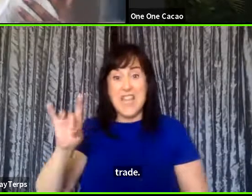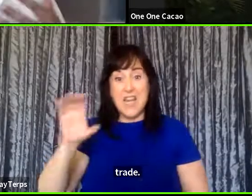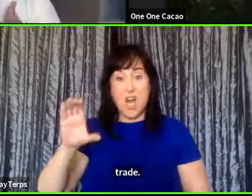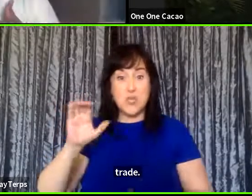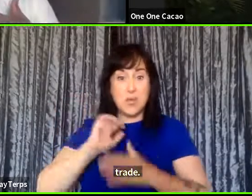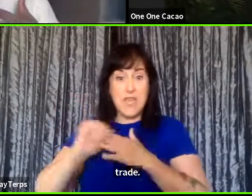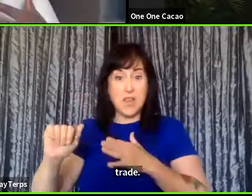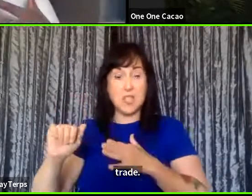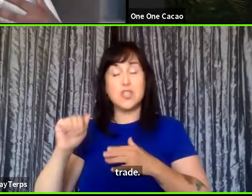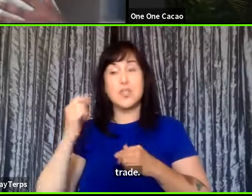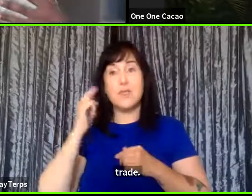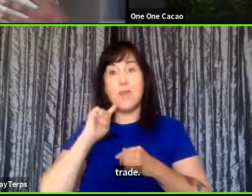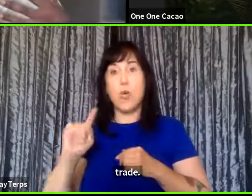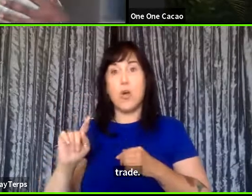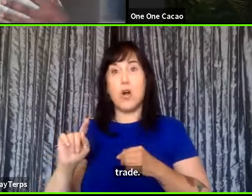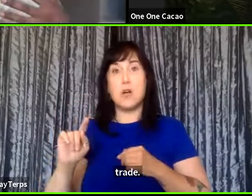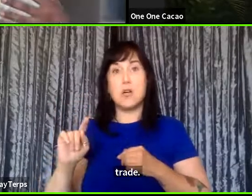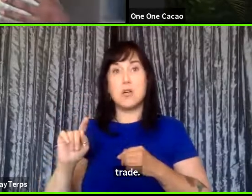for like